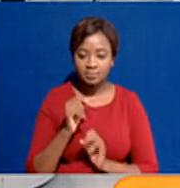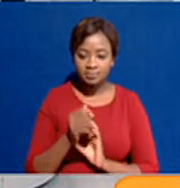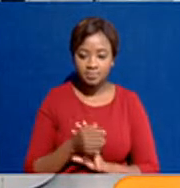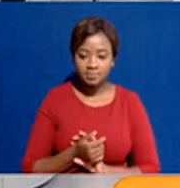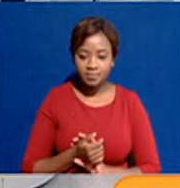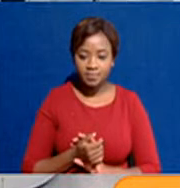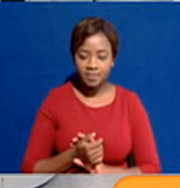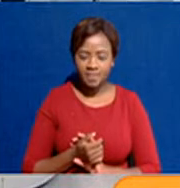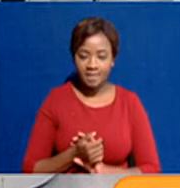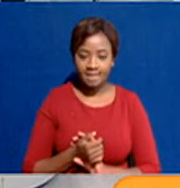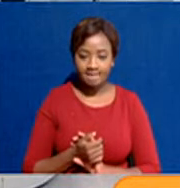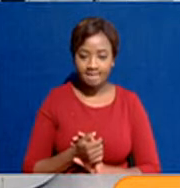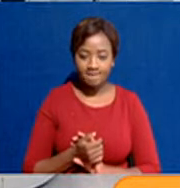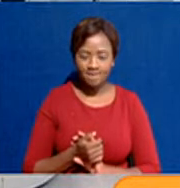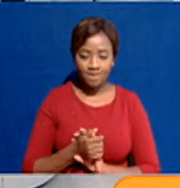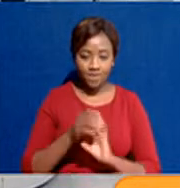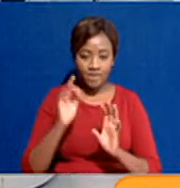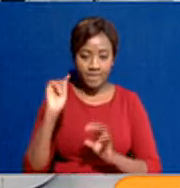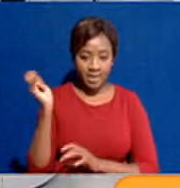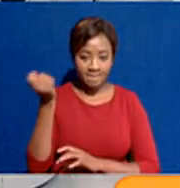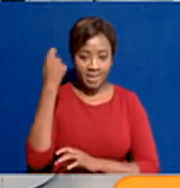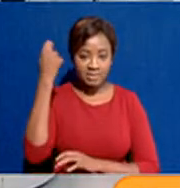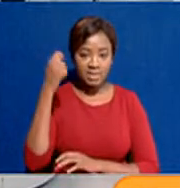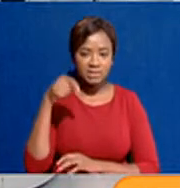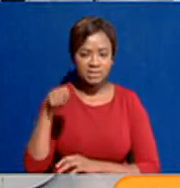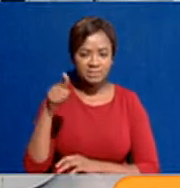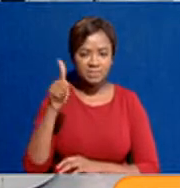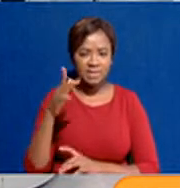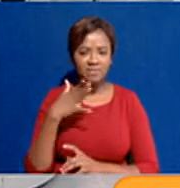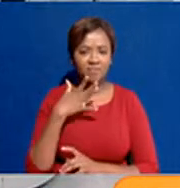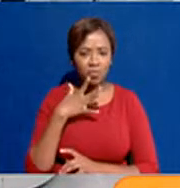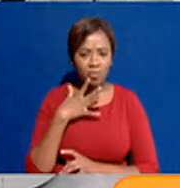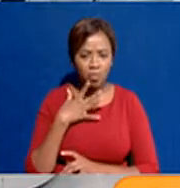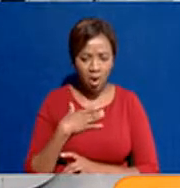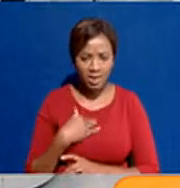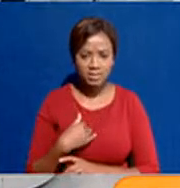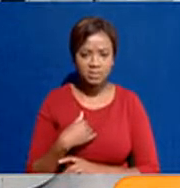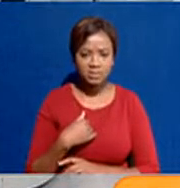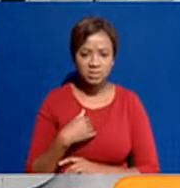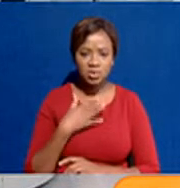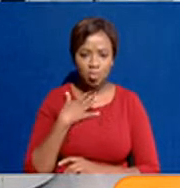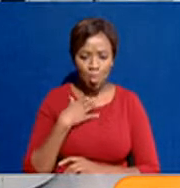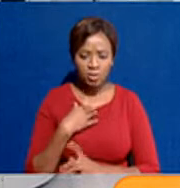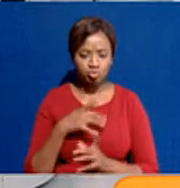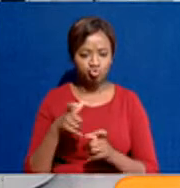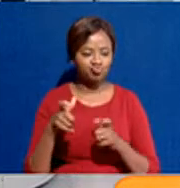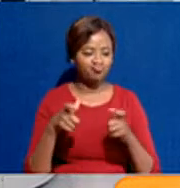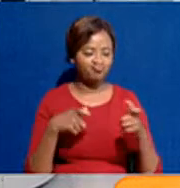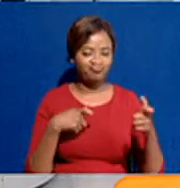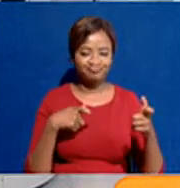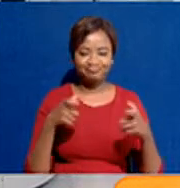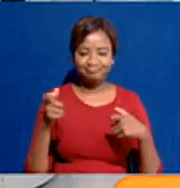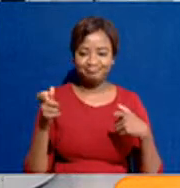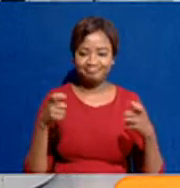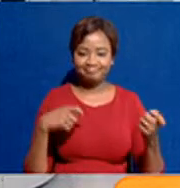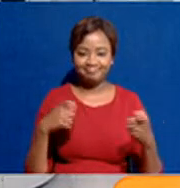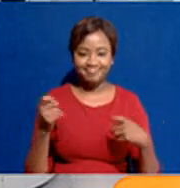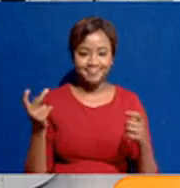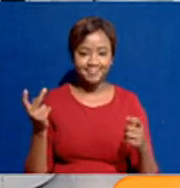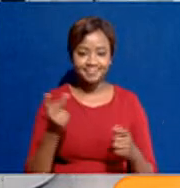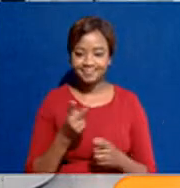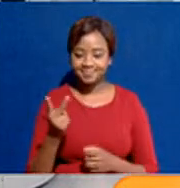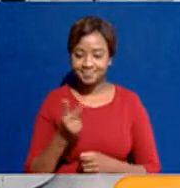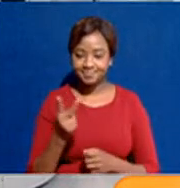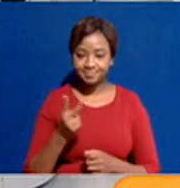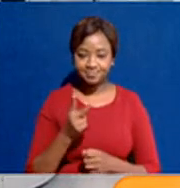the president, for example, would still want to be the stakeholder across all the 7 teams that are